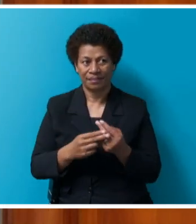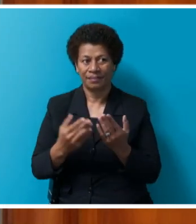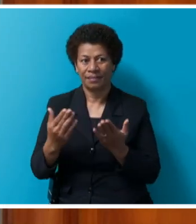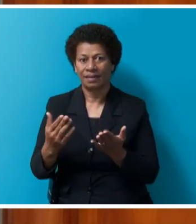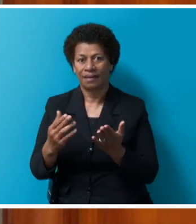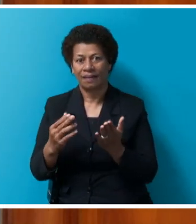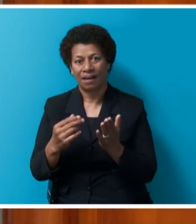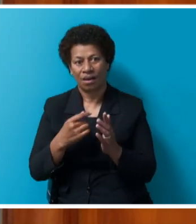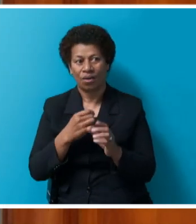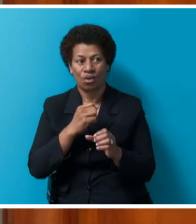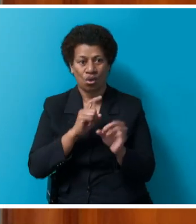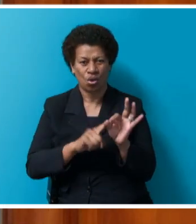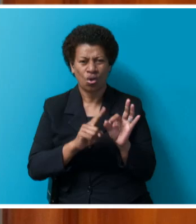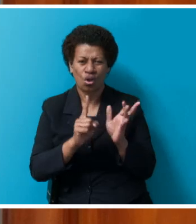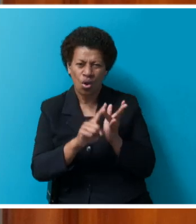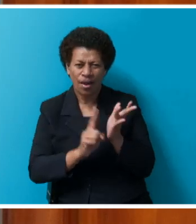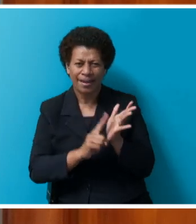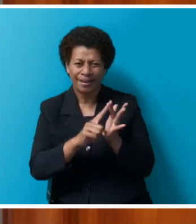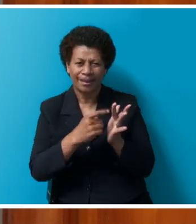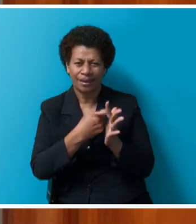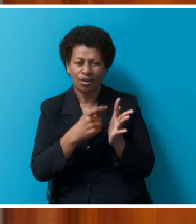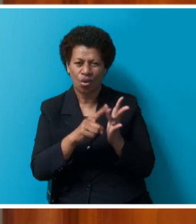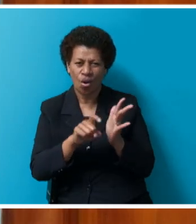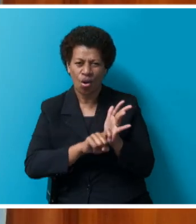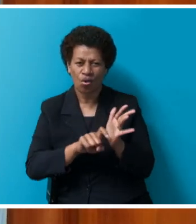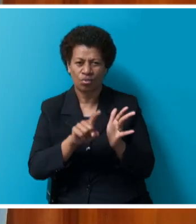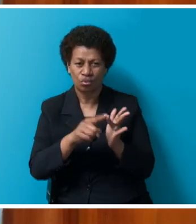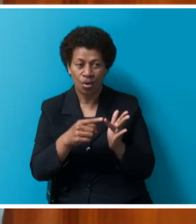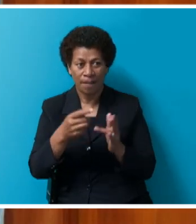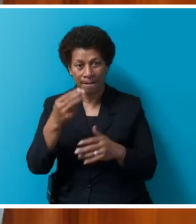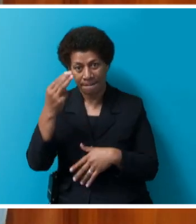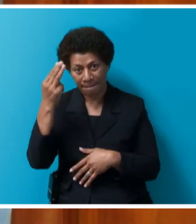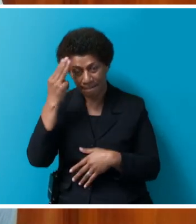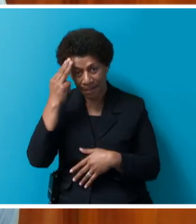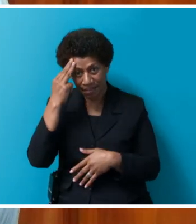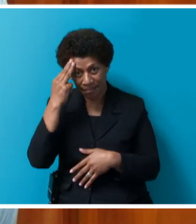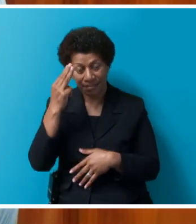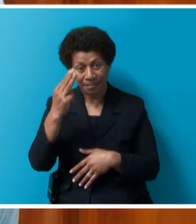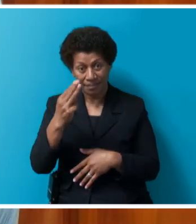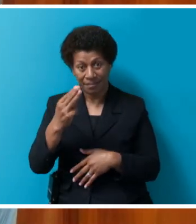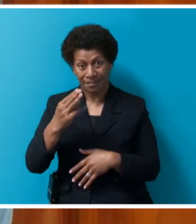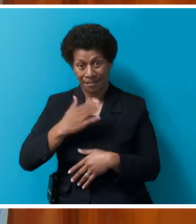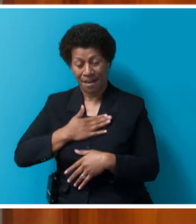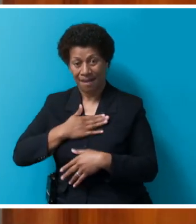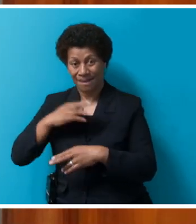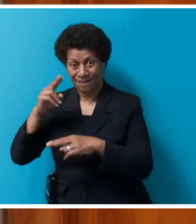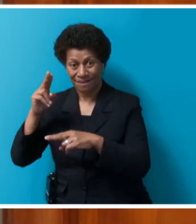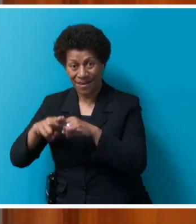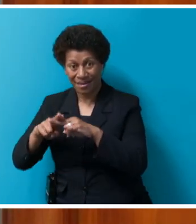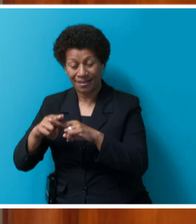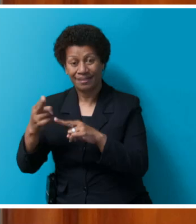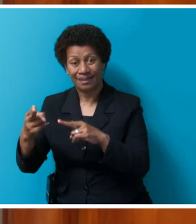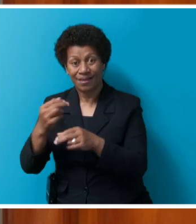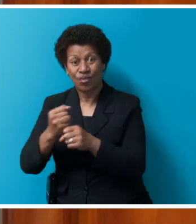Fonolahi, mother of the late Tuinayao Ratsakam Sisamara, and my father's maternal grandmother, Kalolaini Fonolahi,